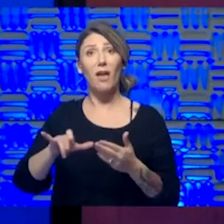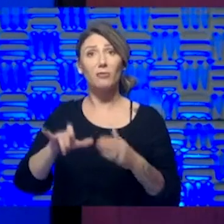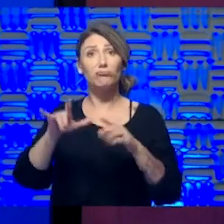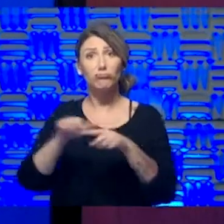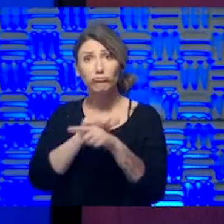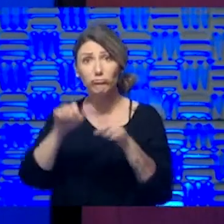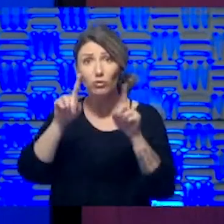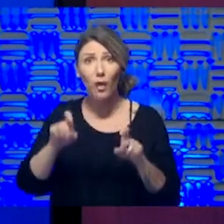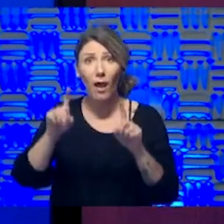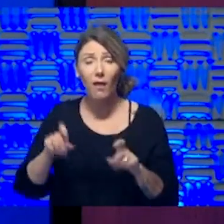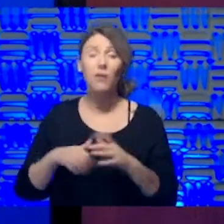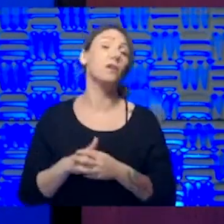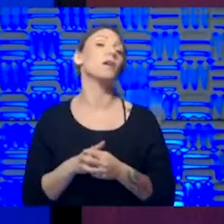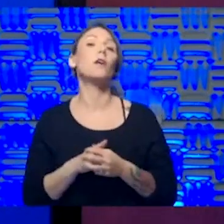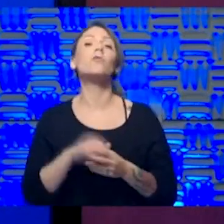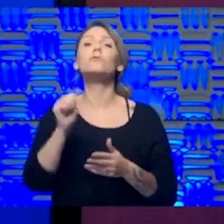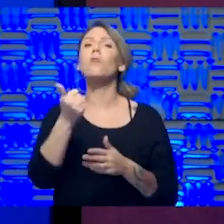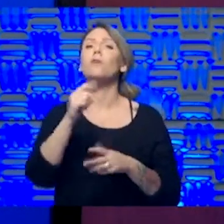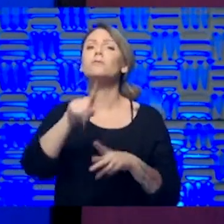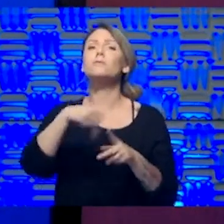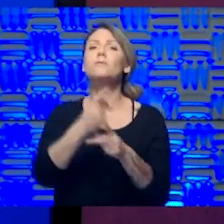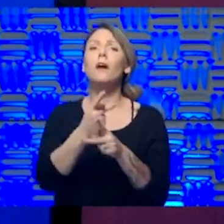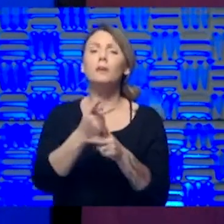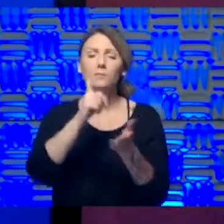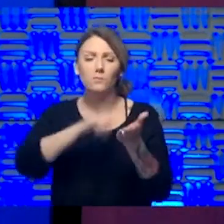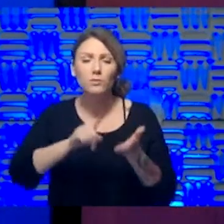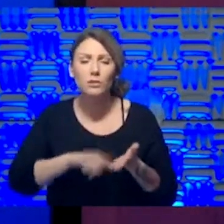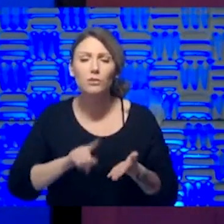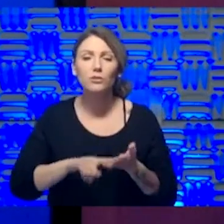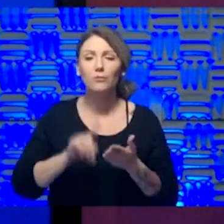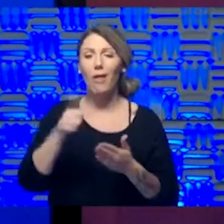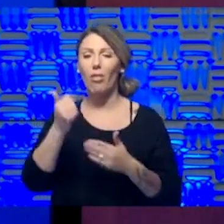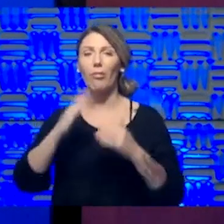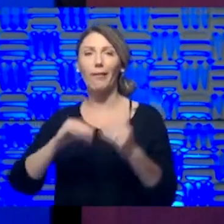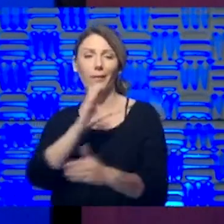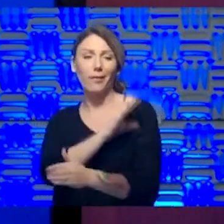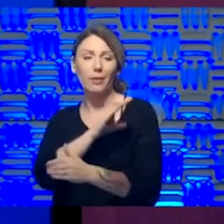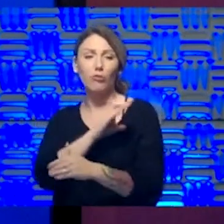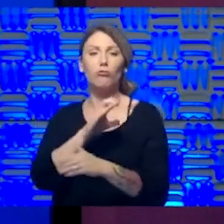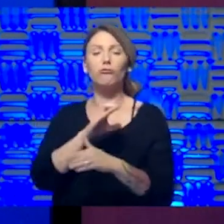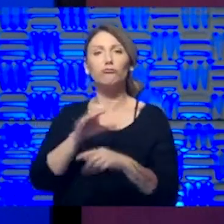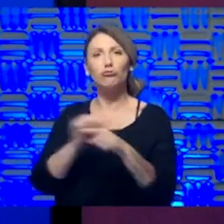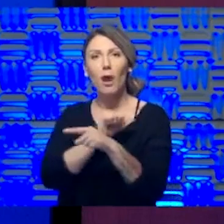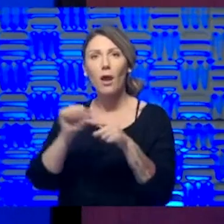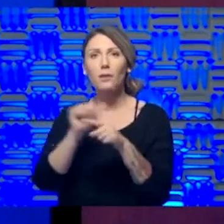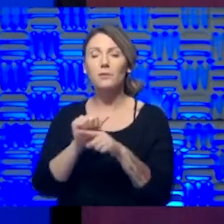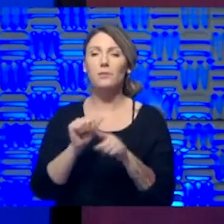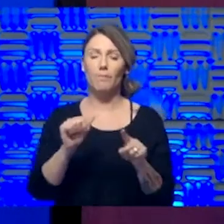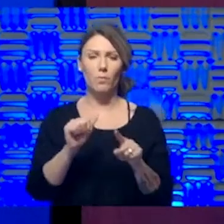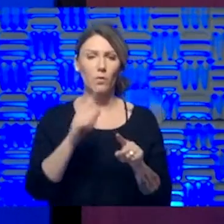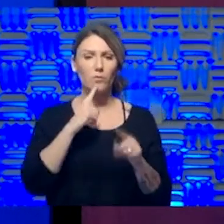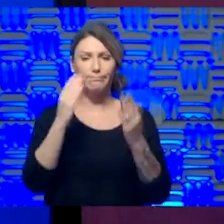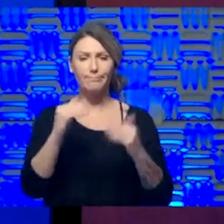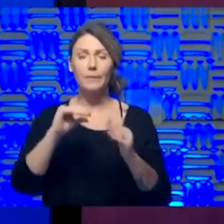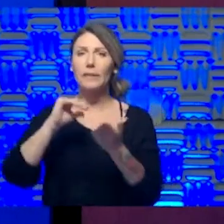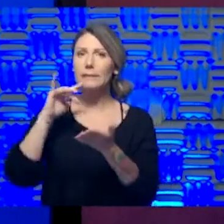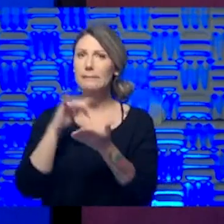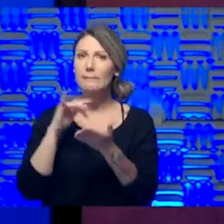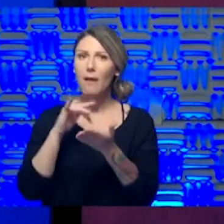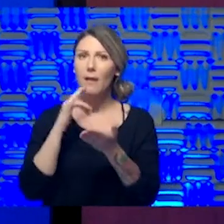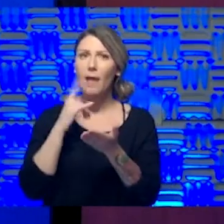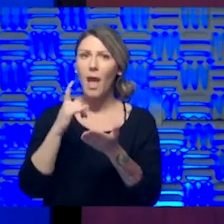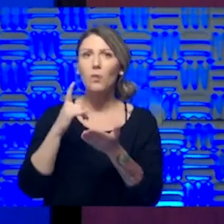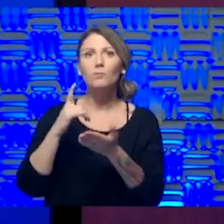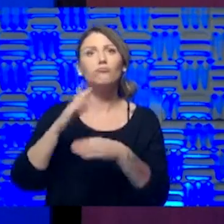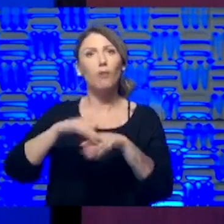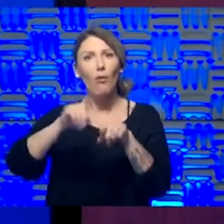also other types of research that happen besides treatment and clinical trials. There's a study, I was actually on a call earlier this week with